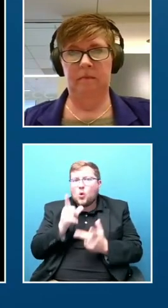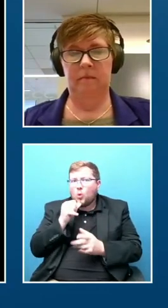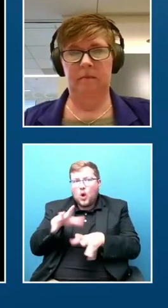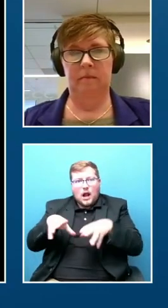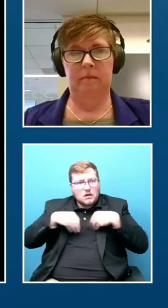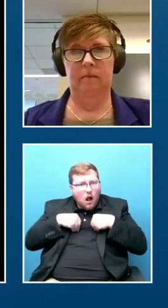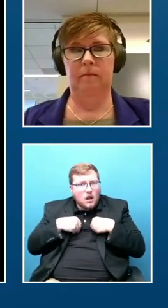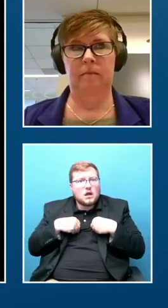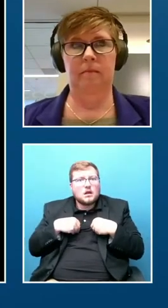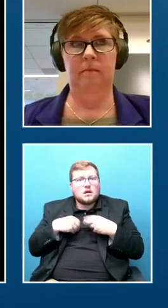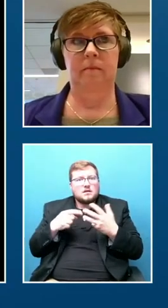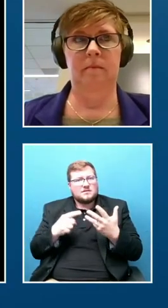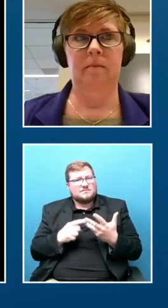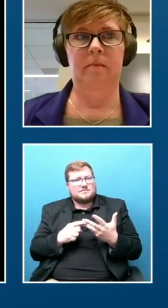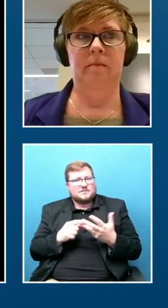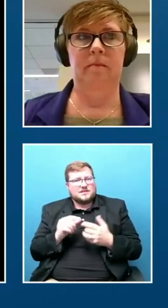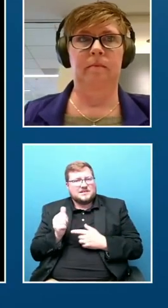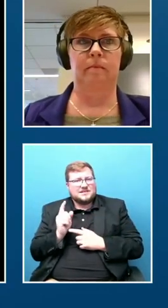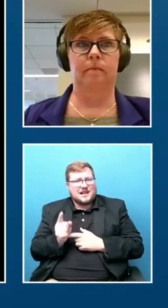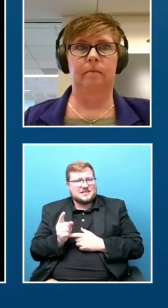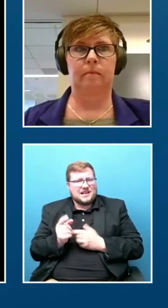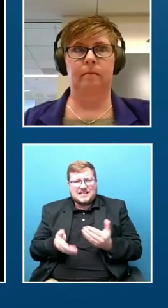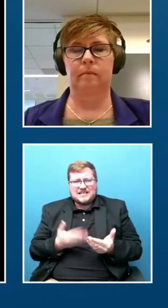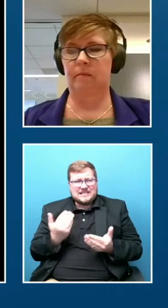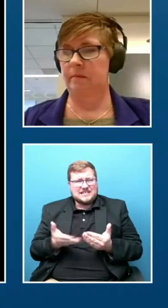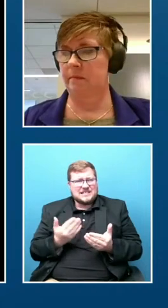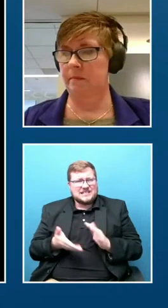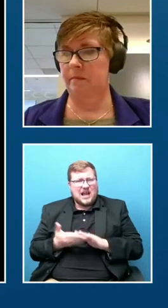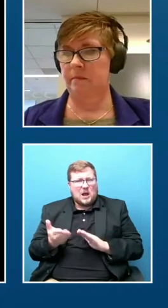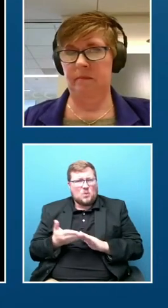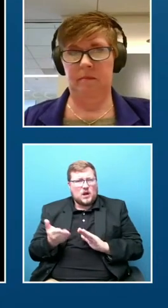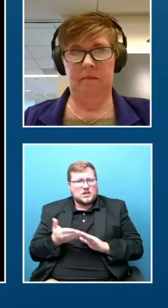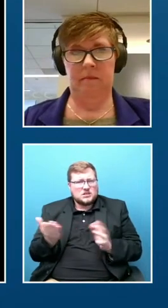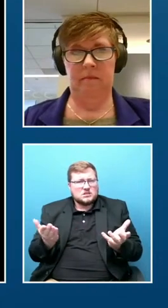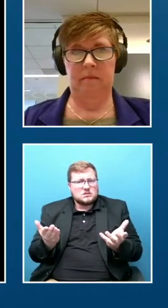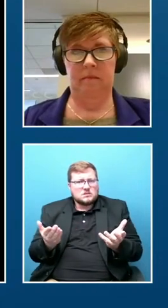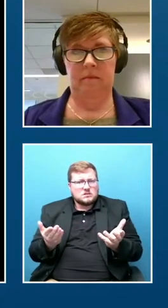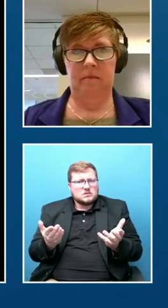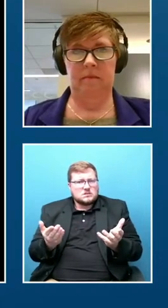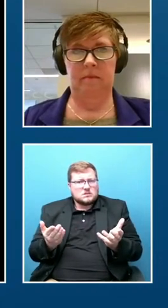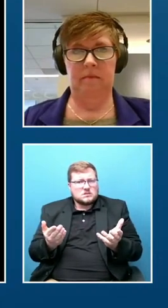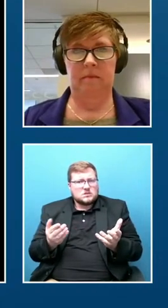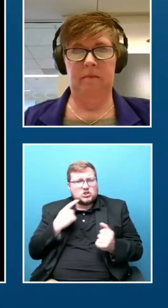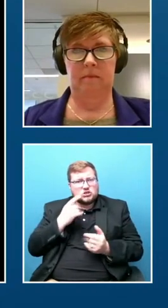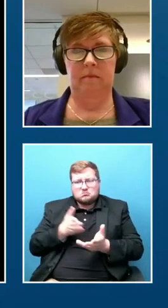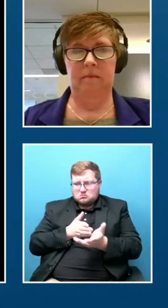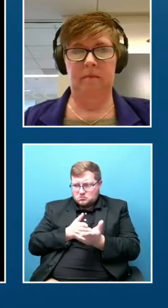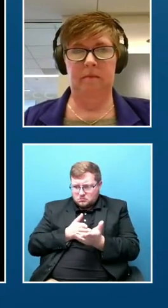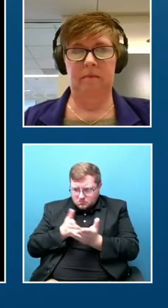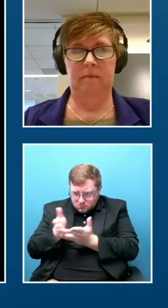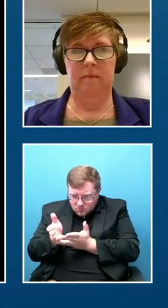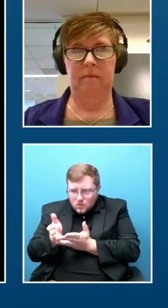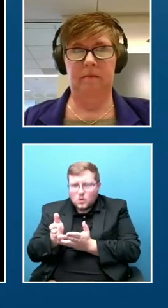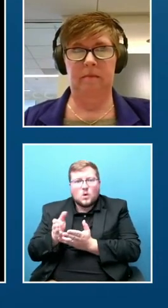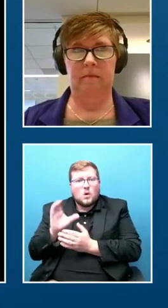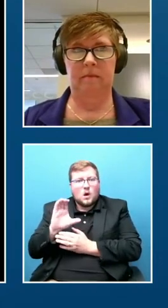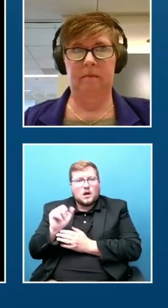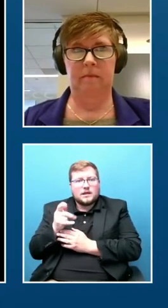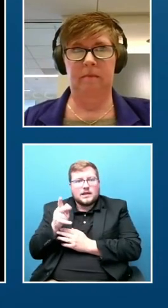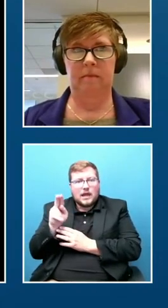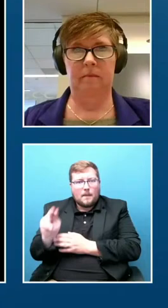a 10-second, very easy operation consisting of navigating to the campaign